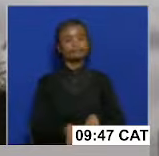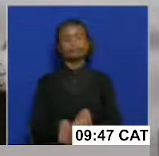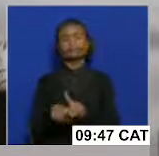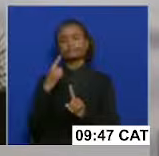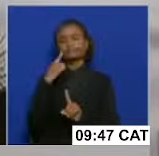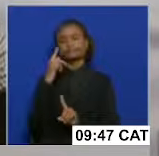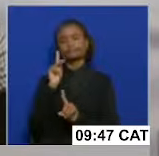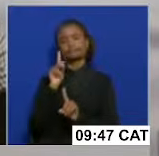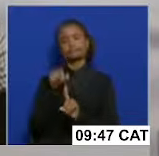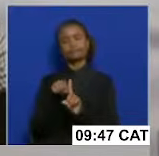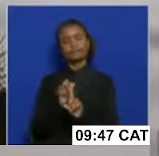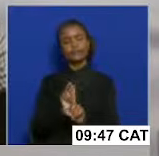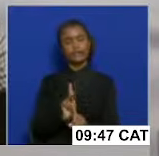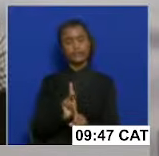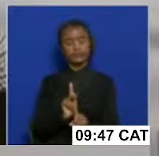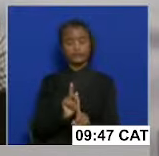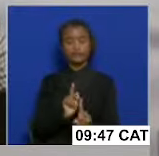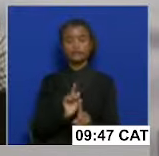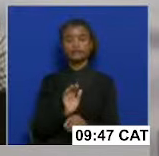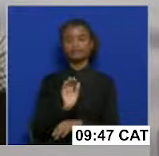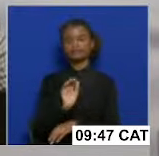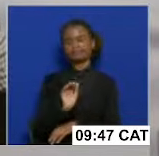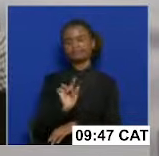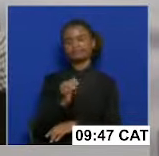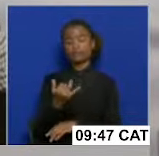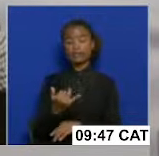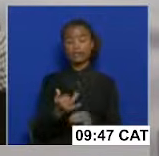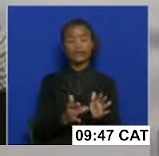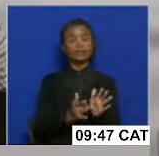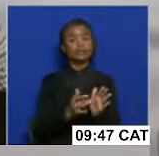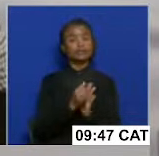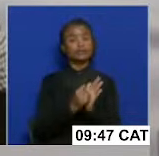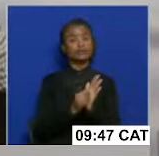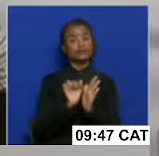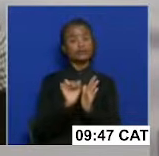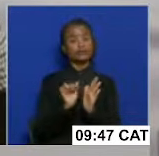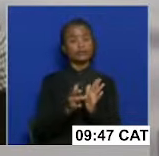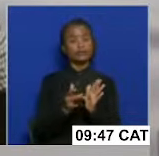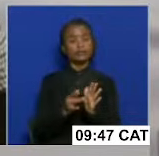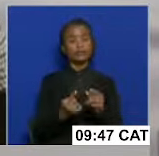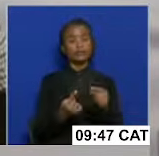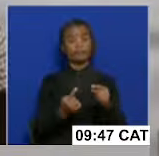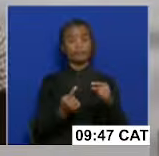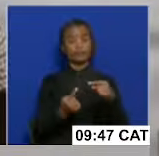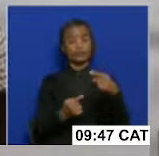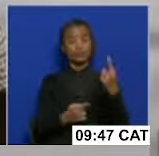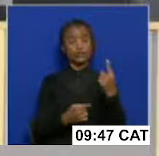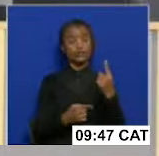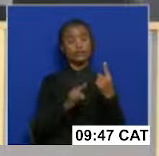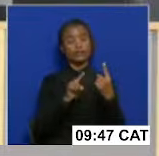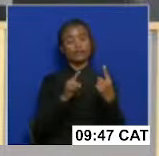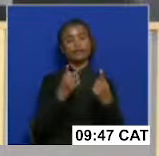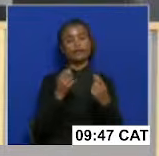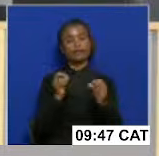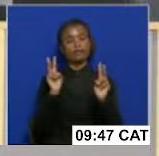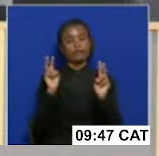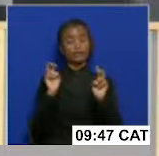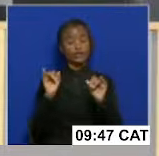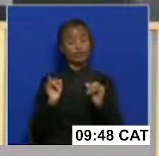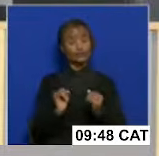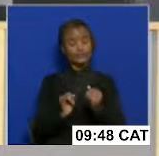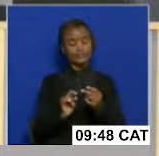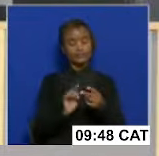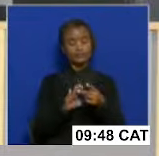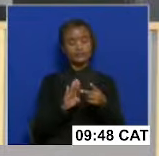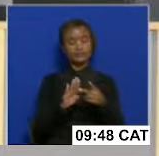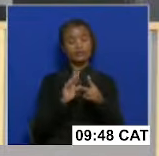on the first page of your statement is a heading titled Introduction and Overview. I'm going to please ask you,